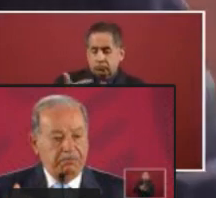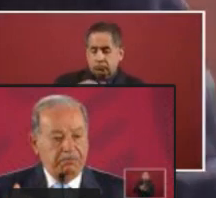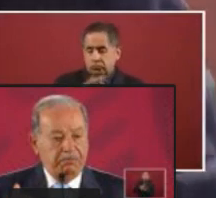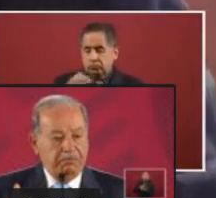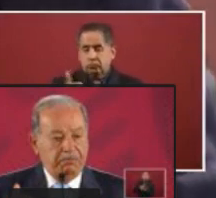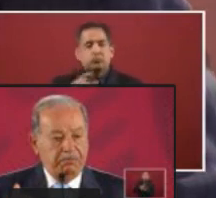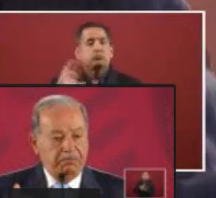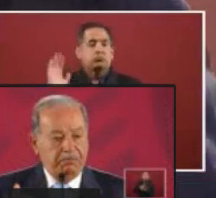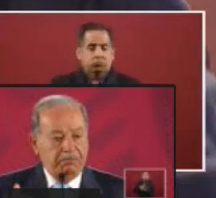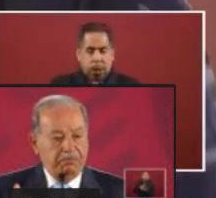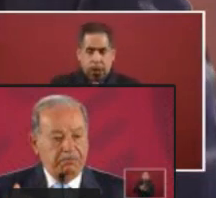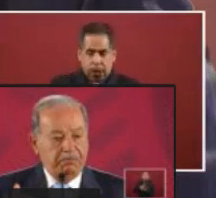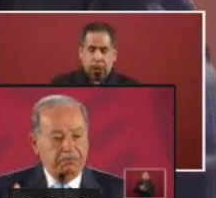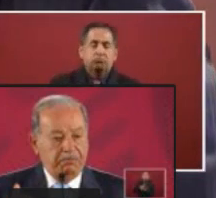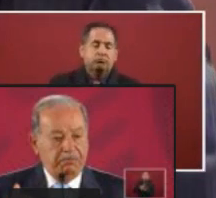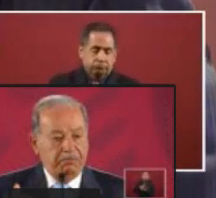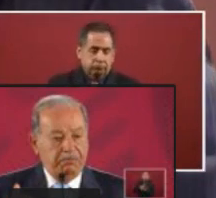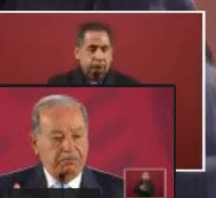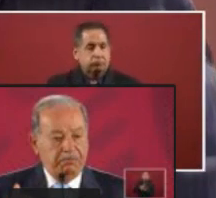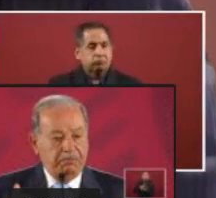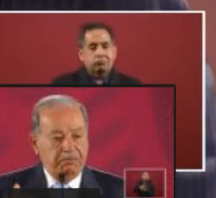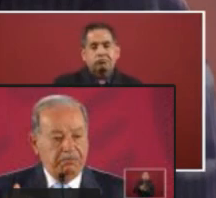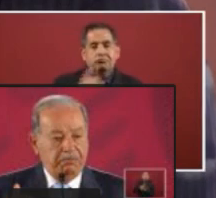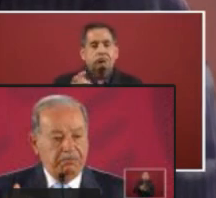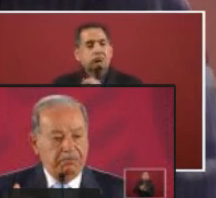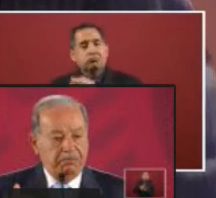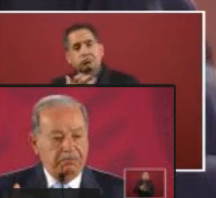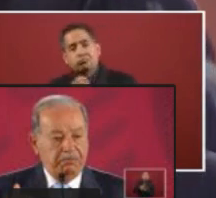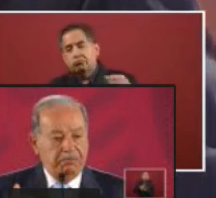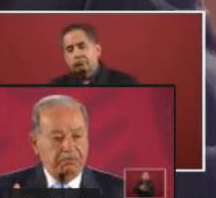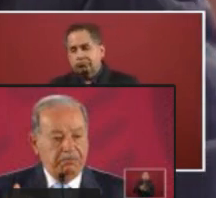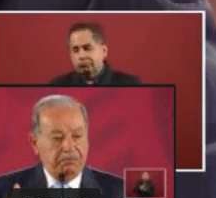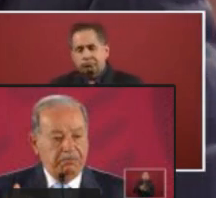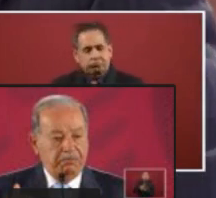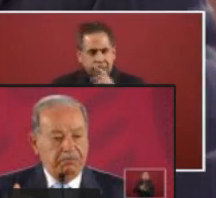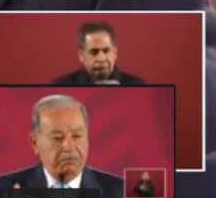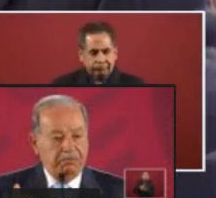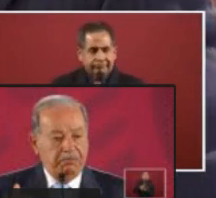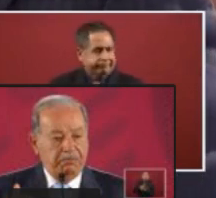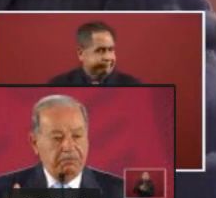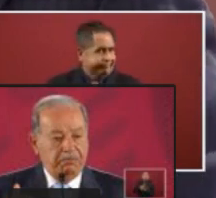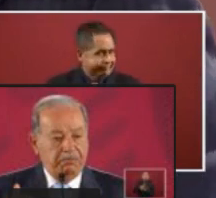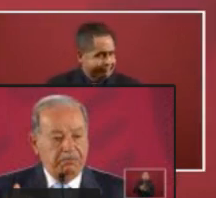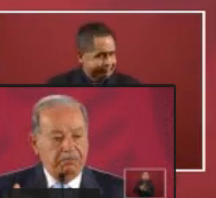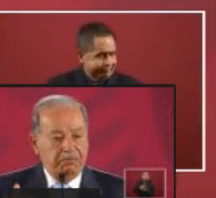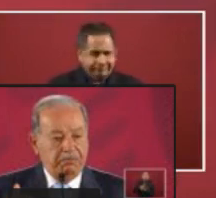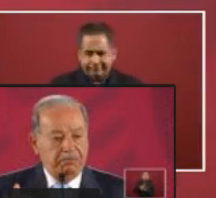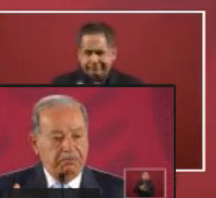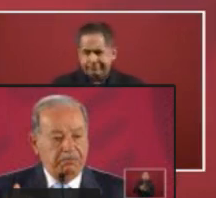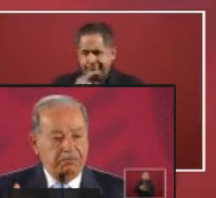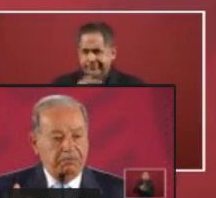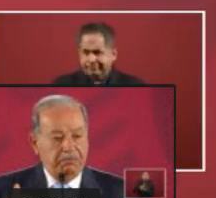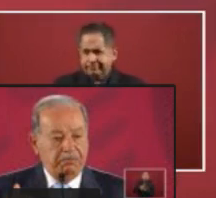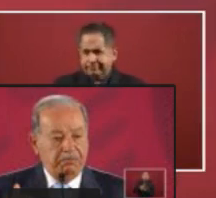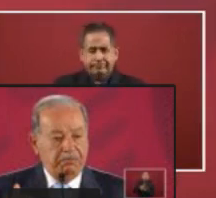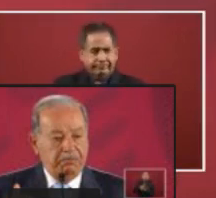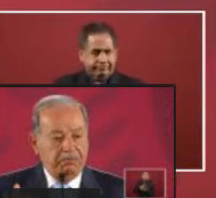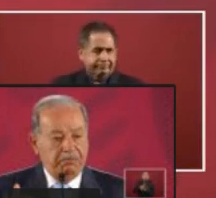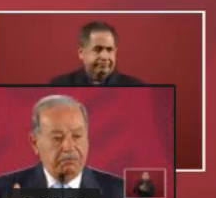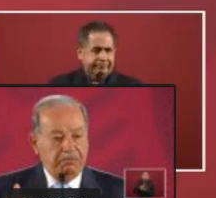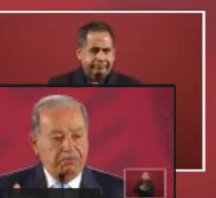which is 12% less expensive than if we went to the U.S. That is one of the